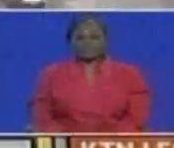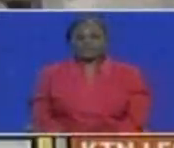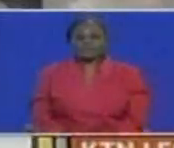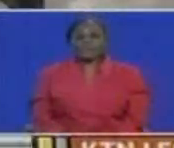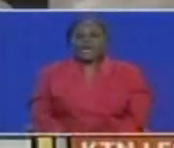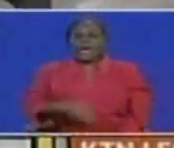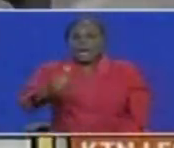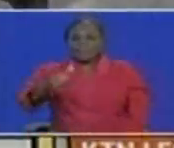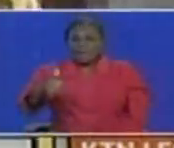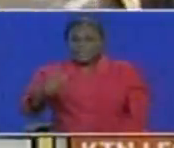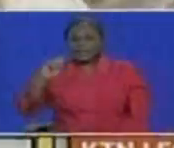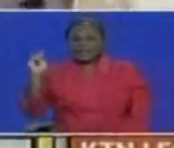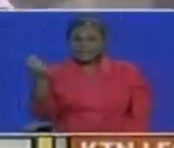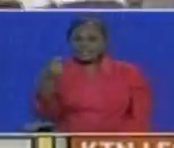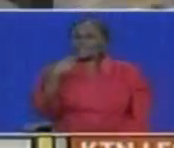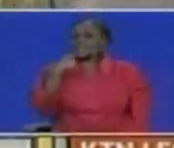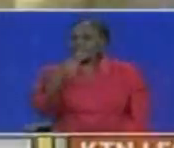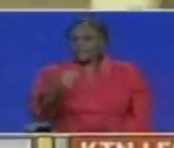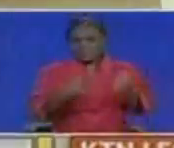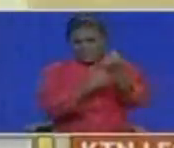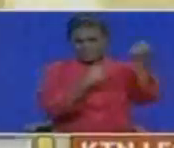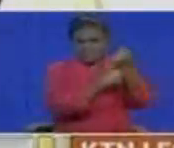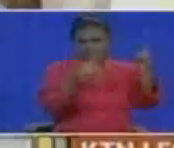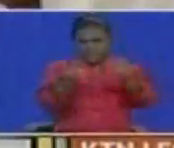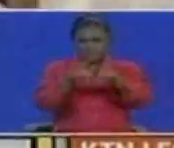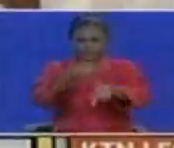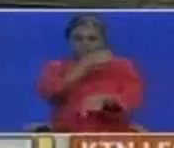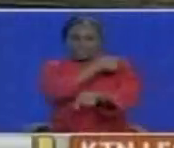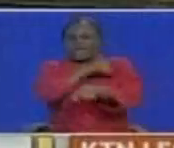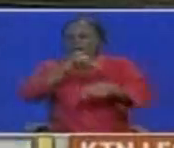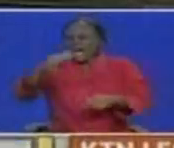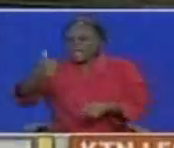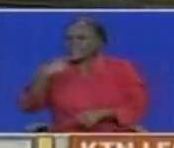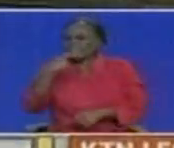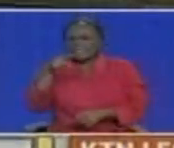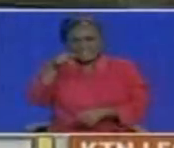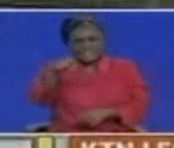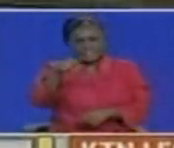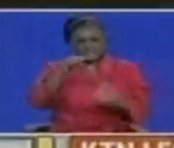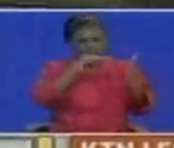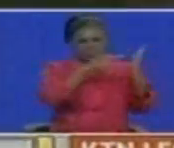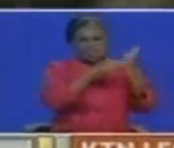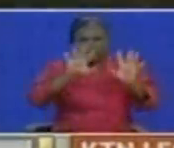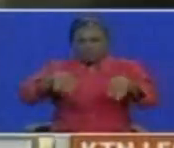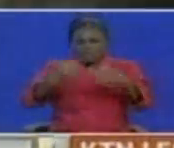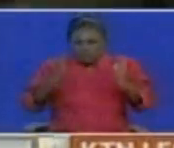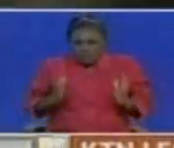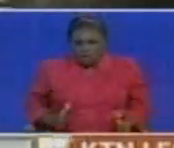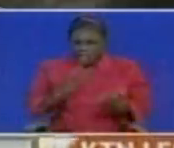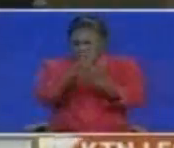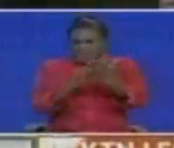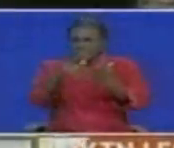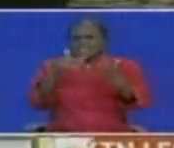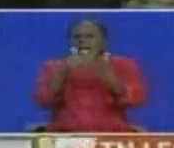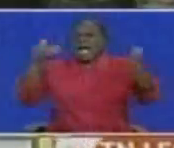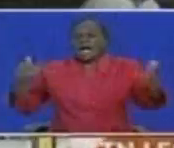Kuna wananchi ambao wana usemi sawa na ule wa Daktari Gashie, huku wengine wakisema kuwa swala hili la kupeana viungo vya mwili ni kinyume na maadili